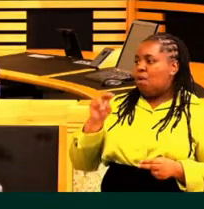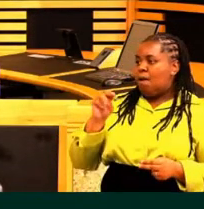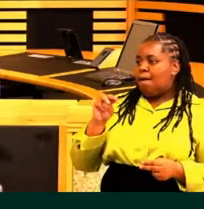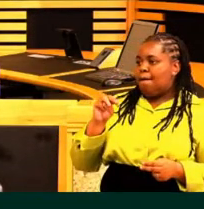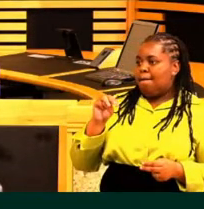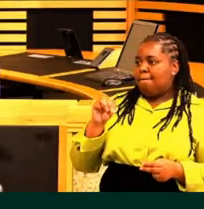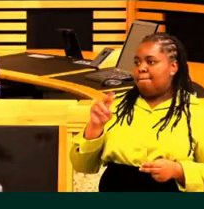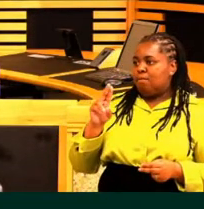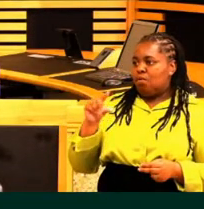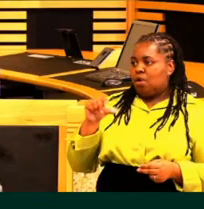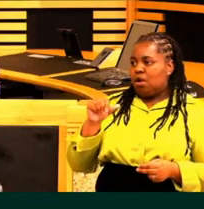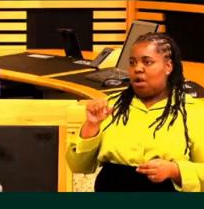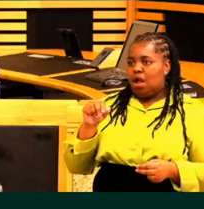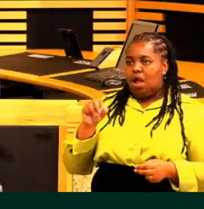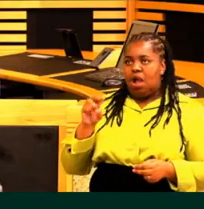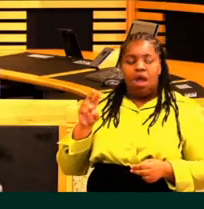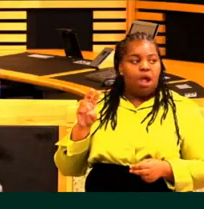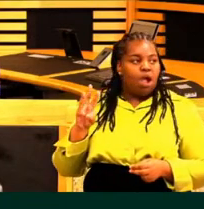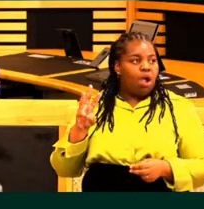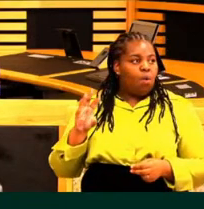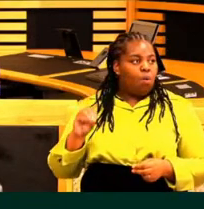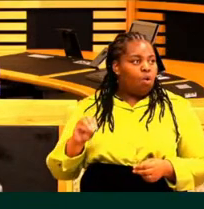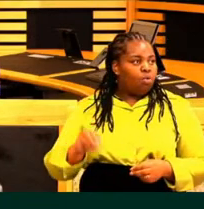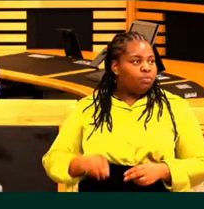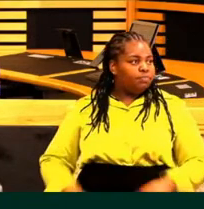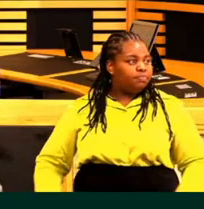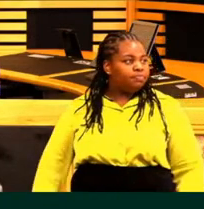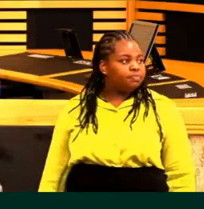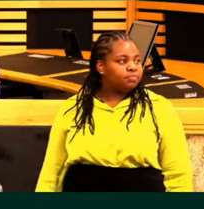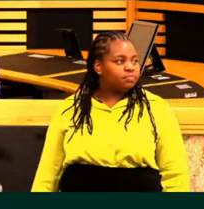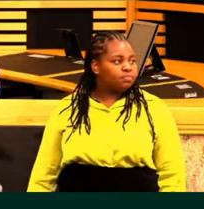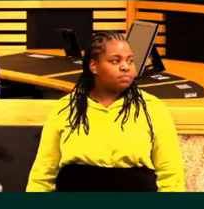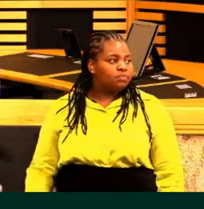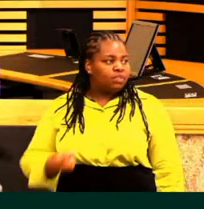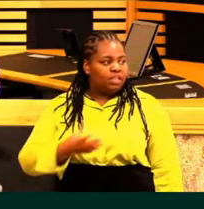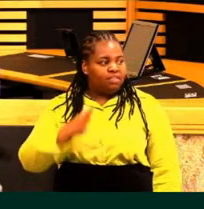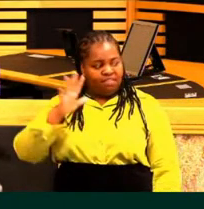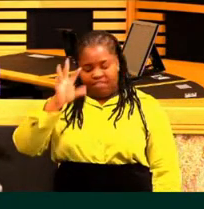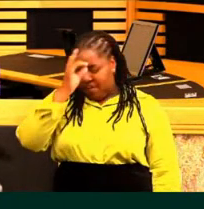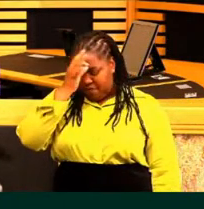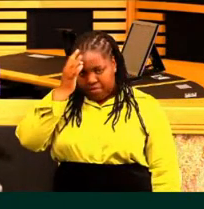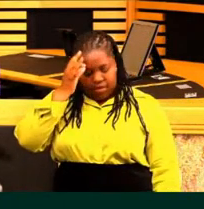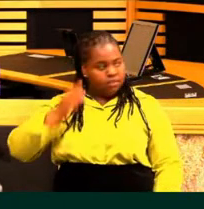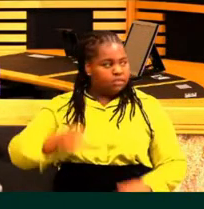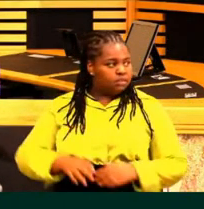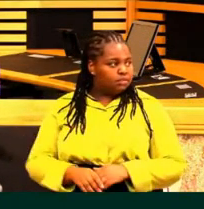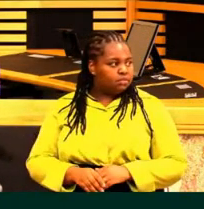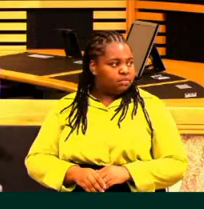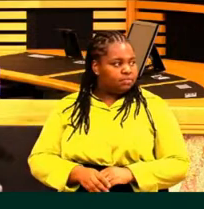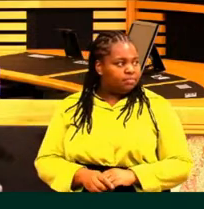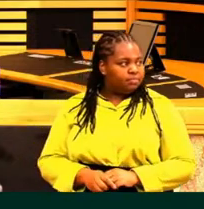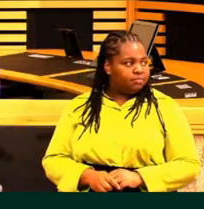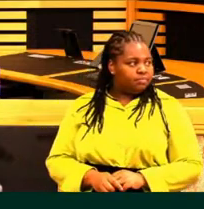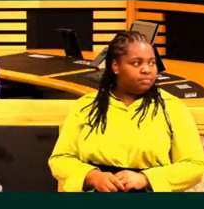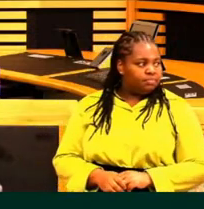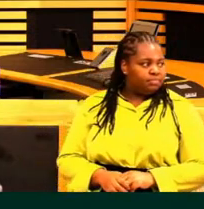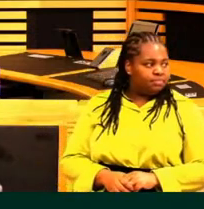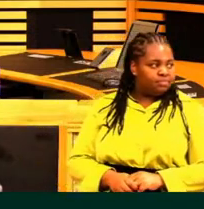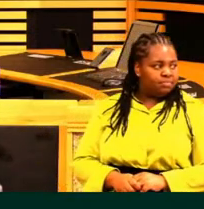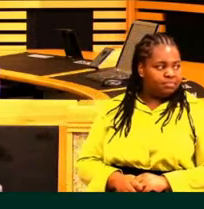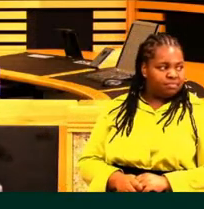from Sarah Patman you have five minutes honorable it's only you from that